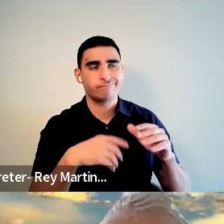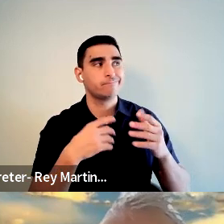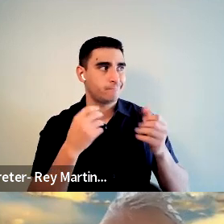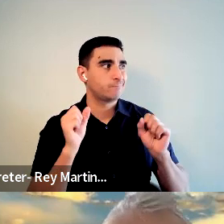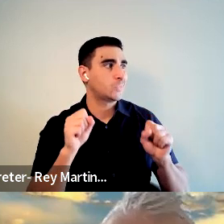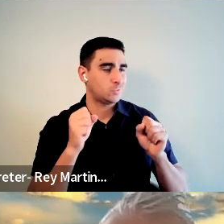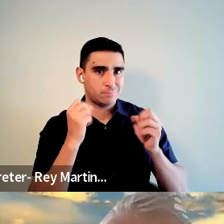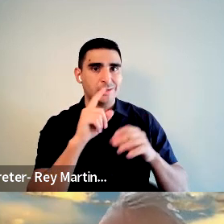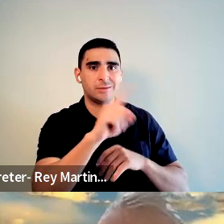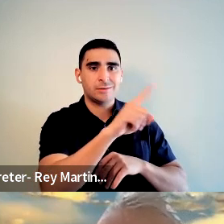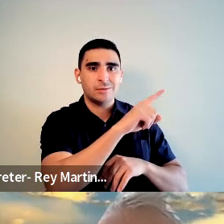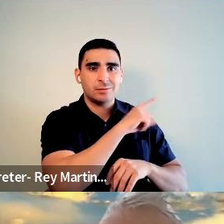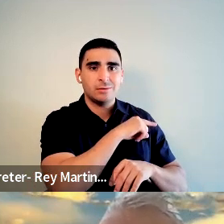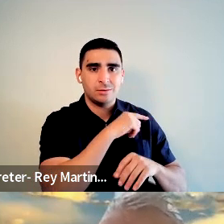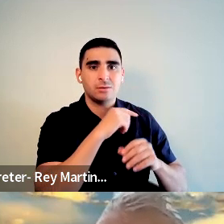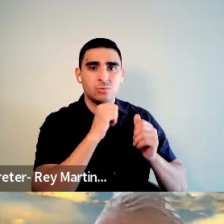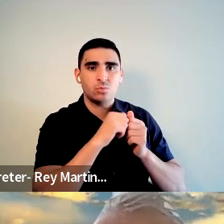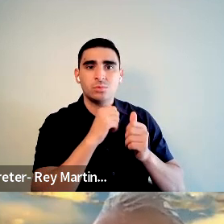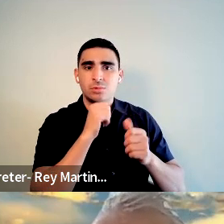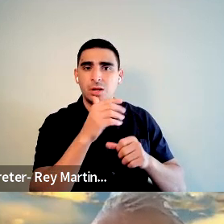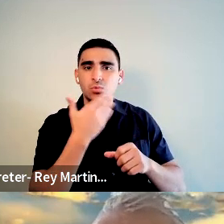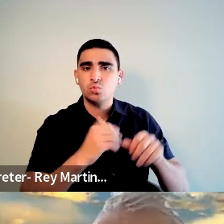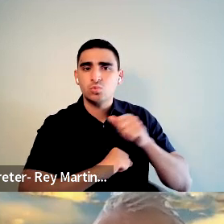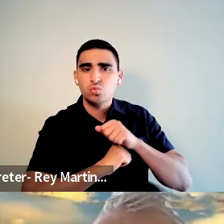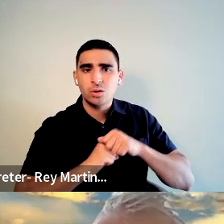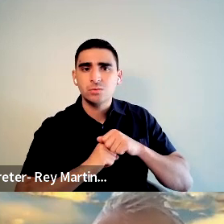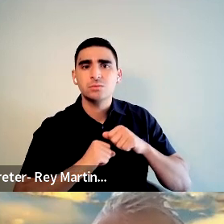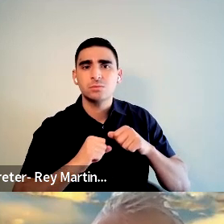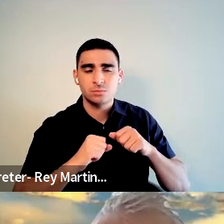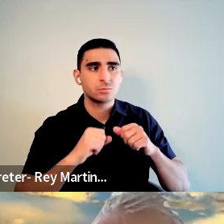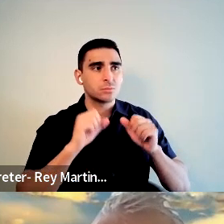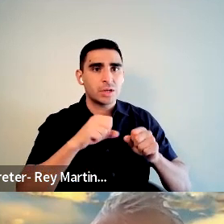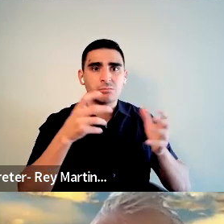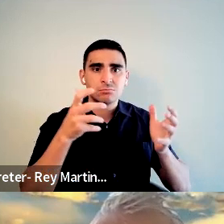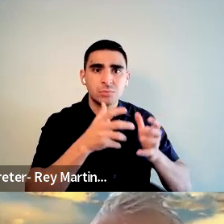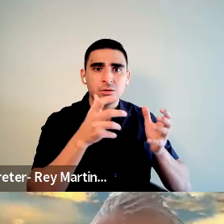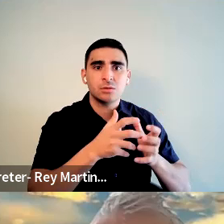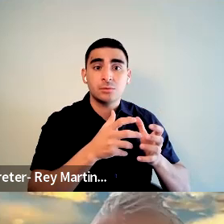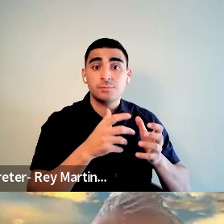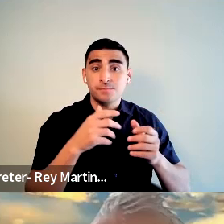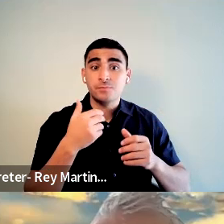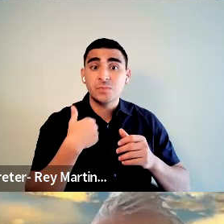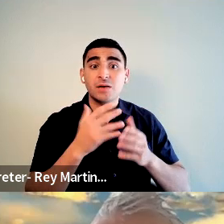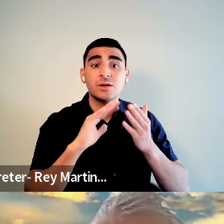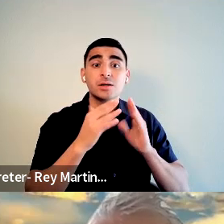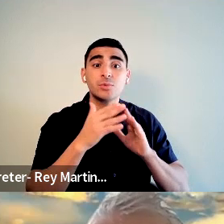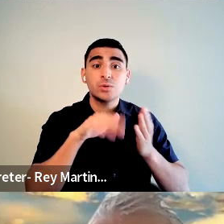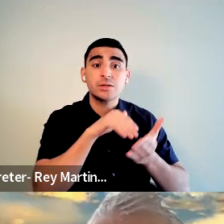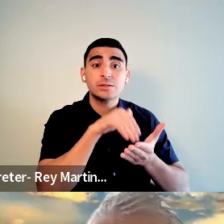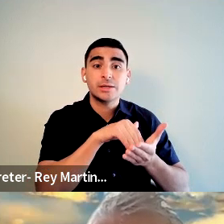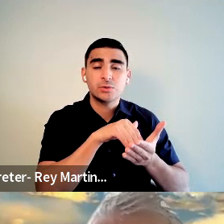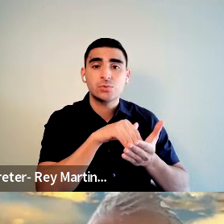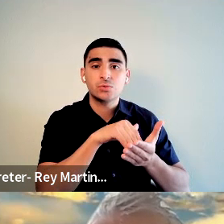the infrastructure or the place to gather for things like this. We have a community center which is going to